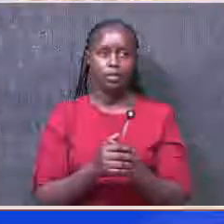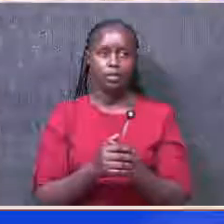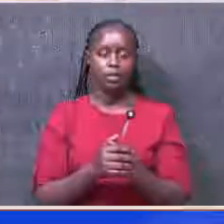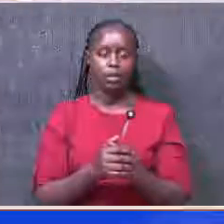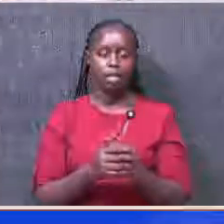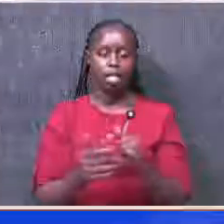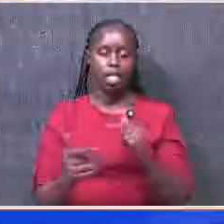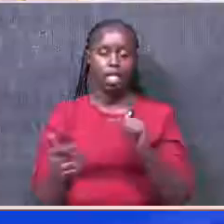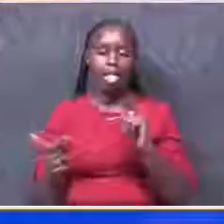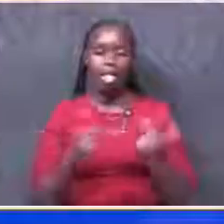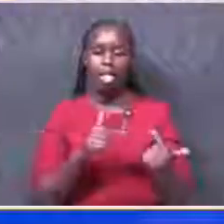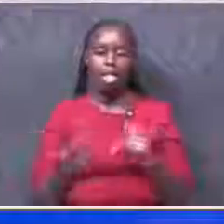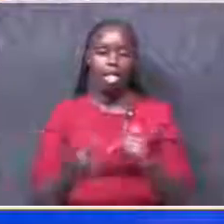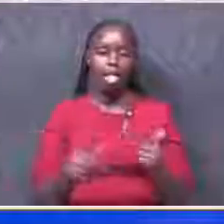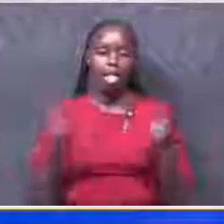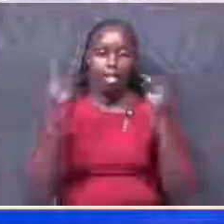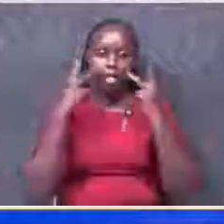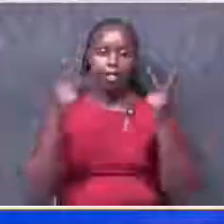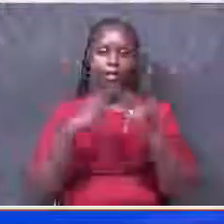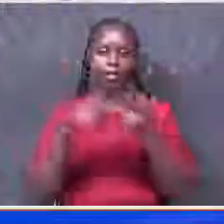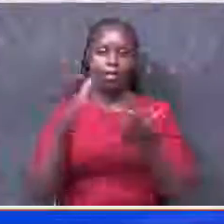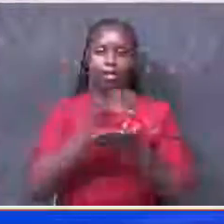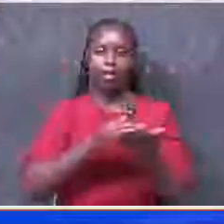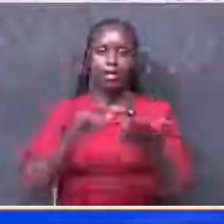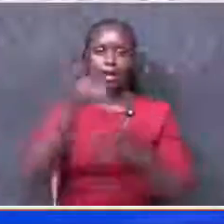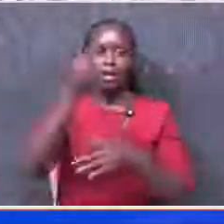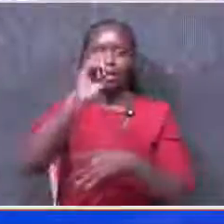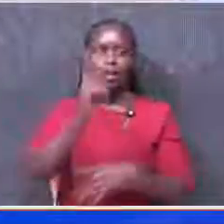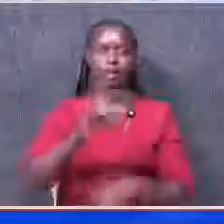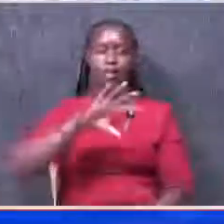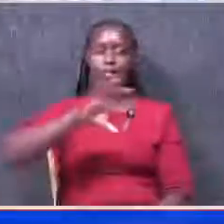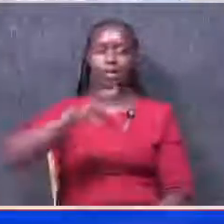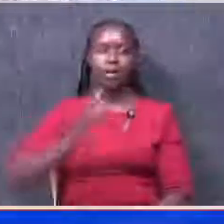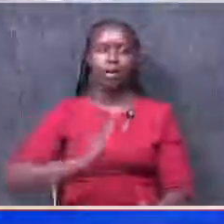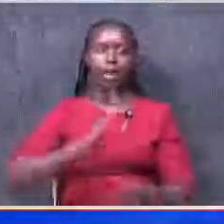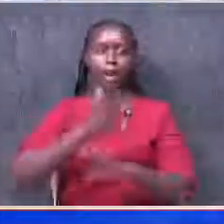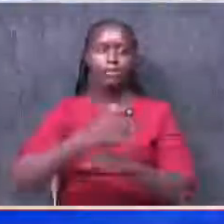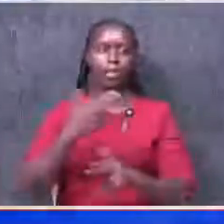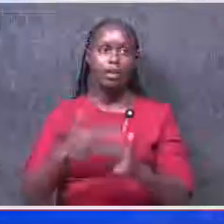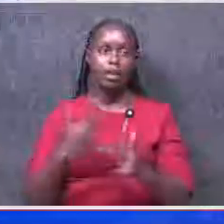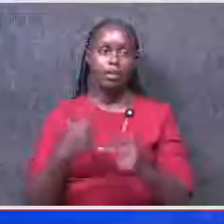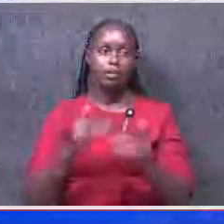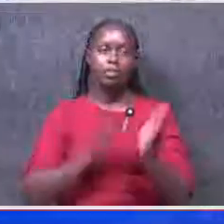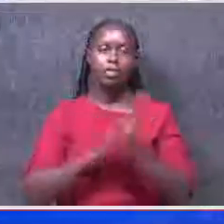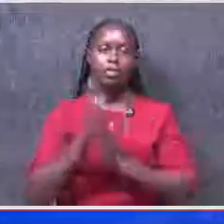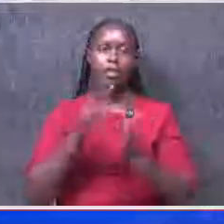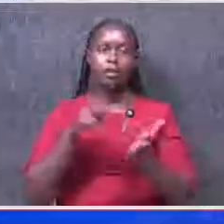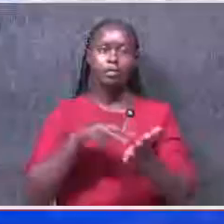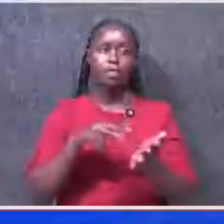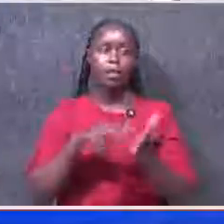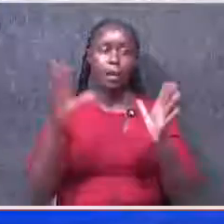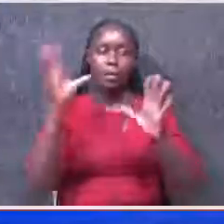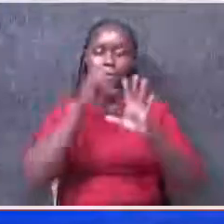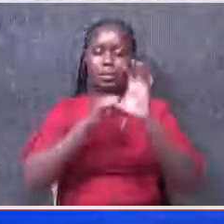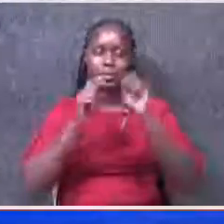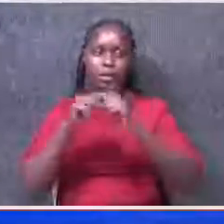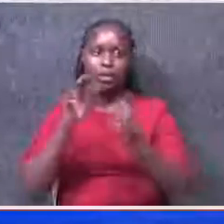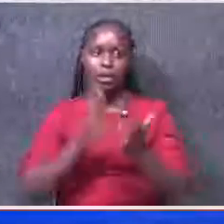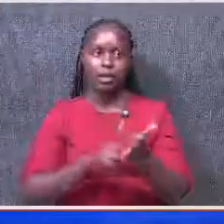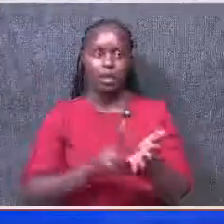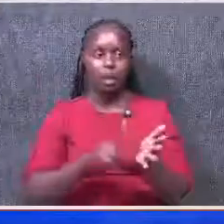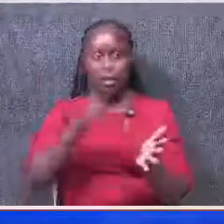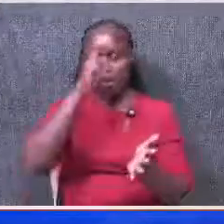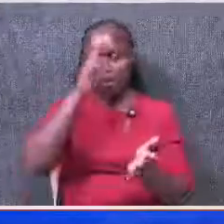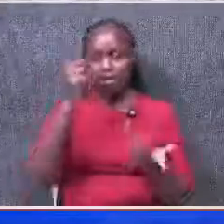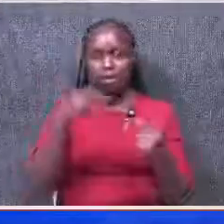Chaos ensued at Molim area, Nairobi County, after names of aspirants went missing in the registry. Police had to